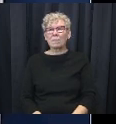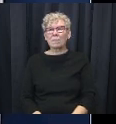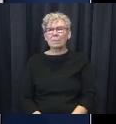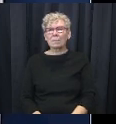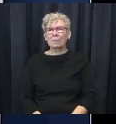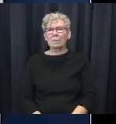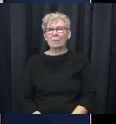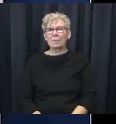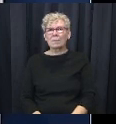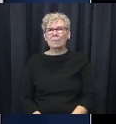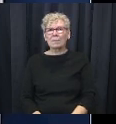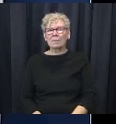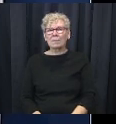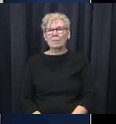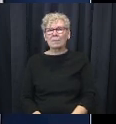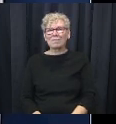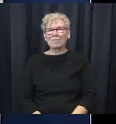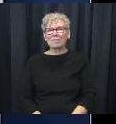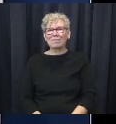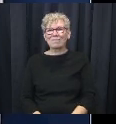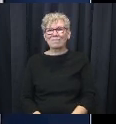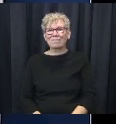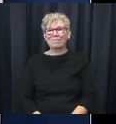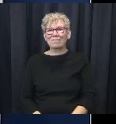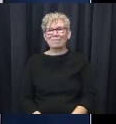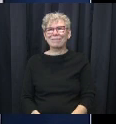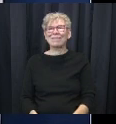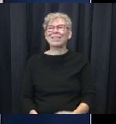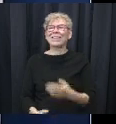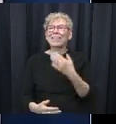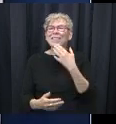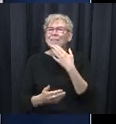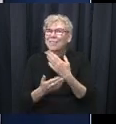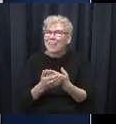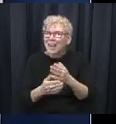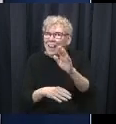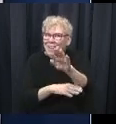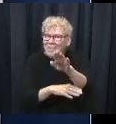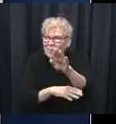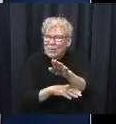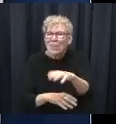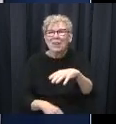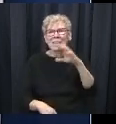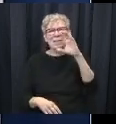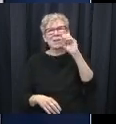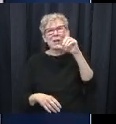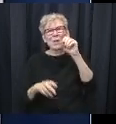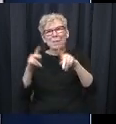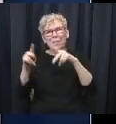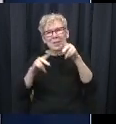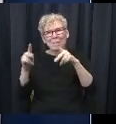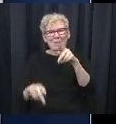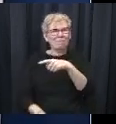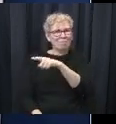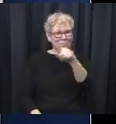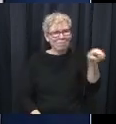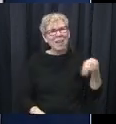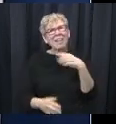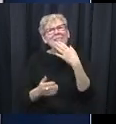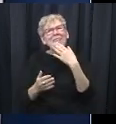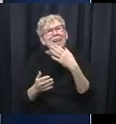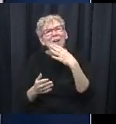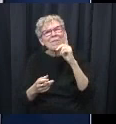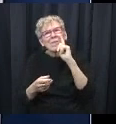Good afternoon, my fellow Coloradans. Thank you for joining us today. I'm excited to welcome Jill Ryan, the Director of the Department of Public Health and